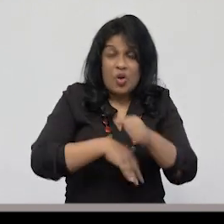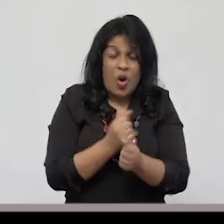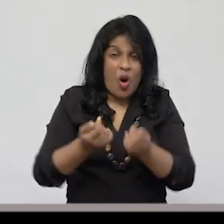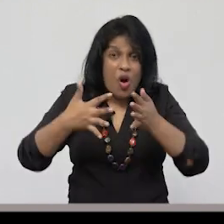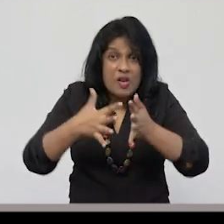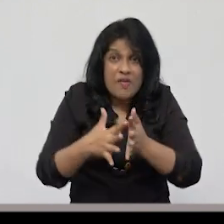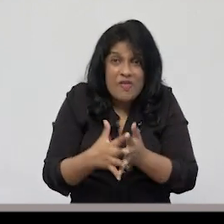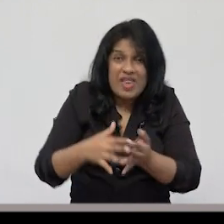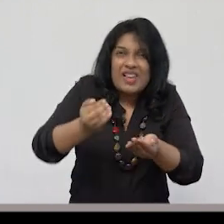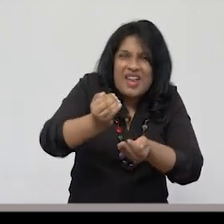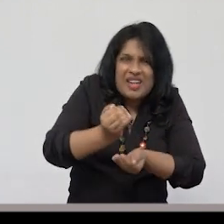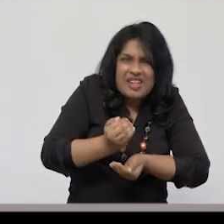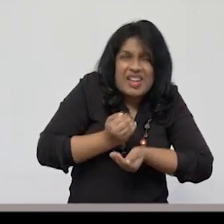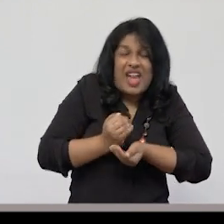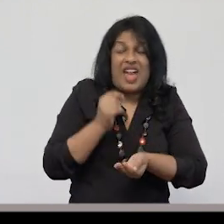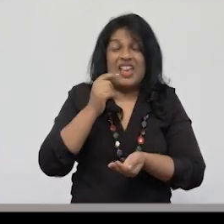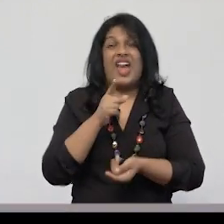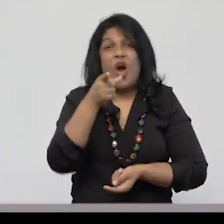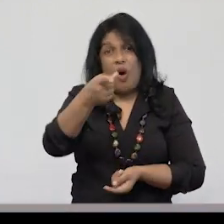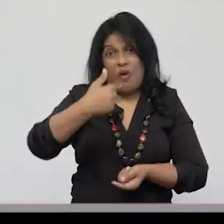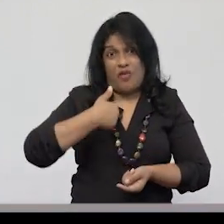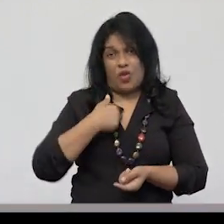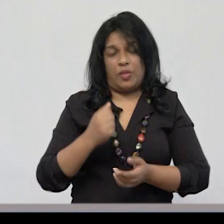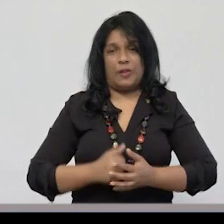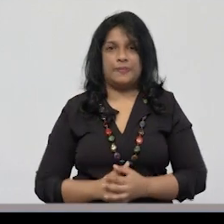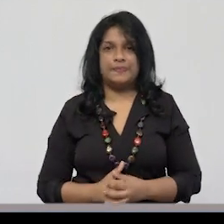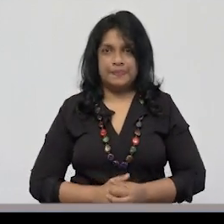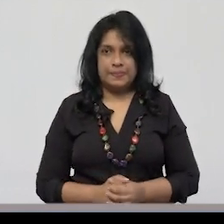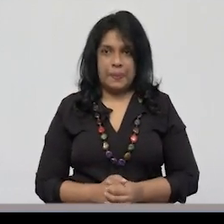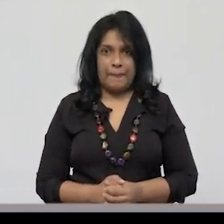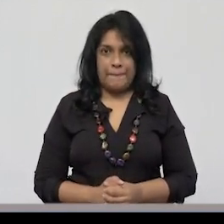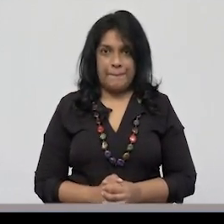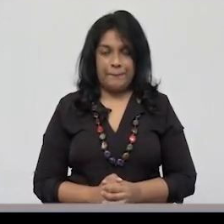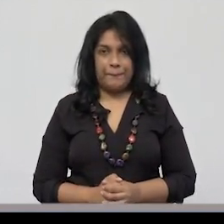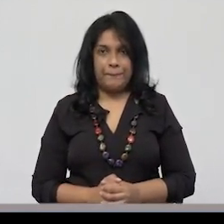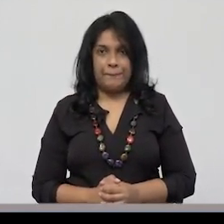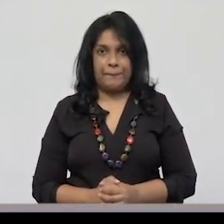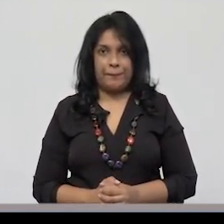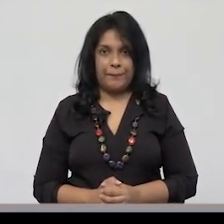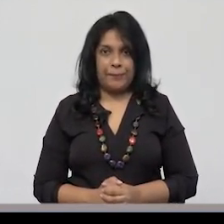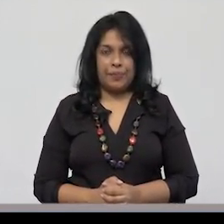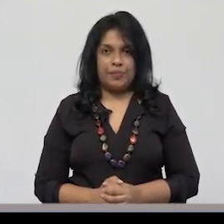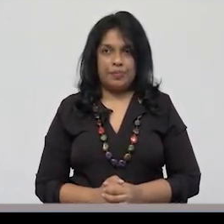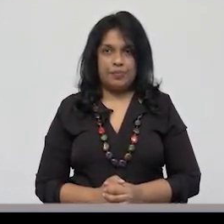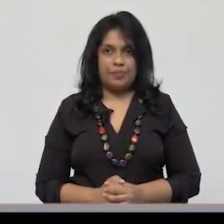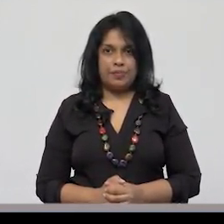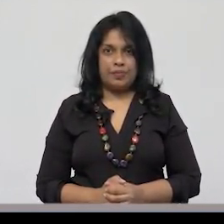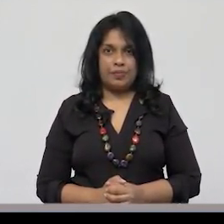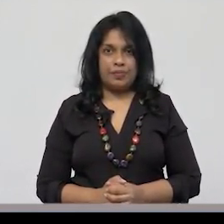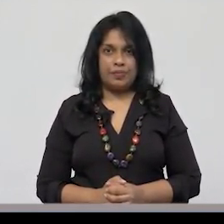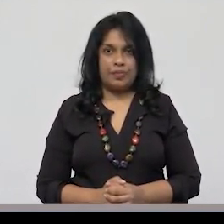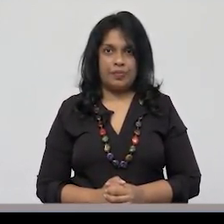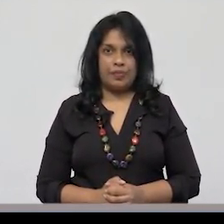slip and fall. Amen. And by the way, I want to remind you, God has a better back than